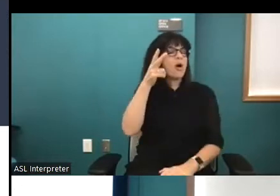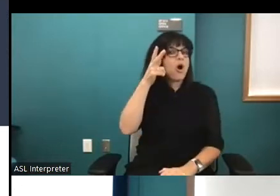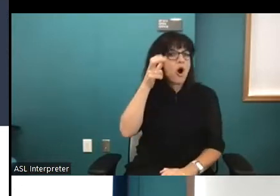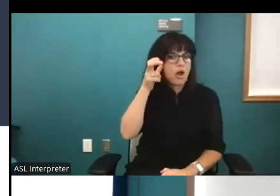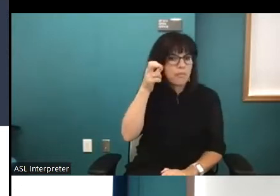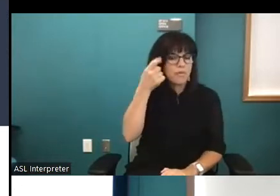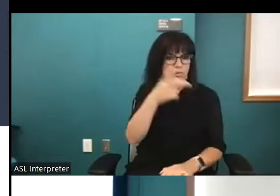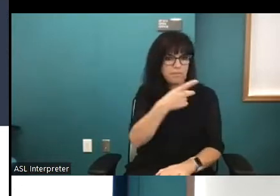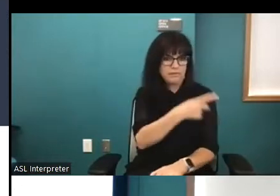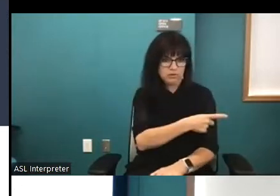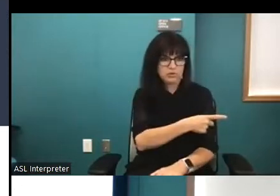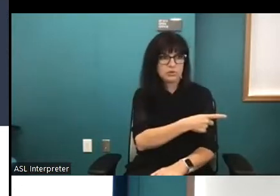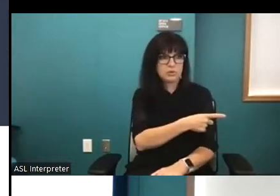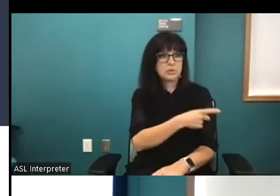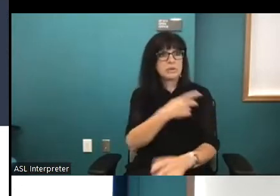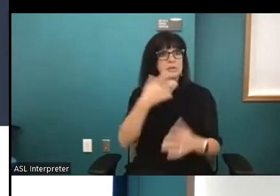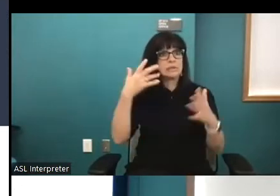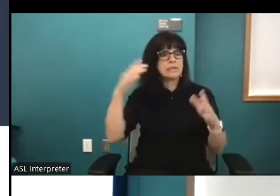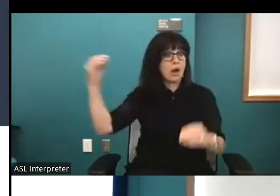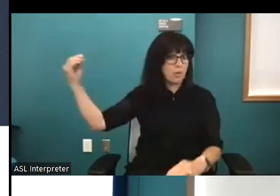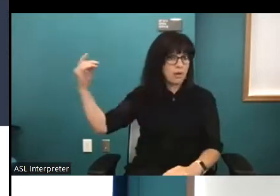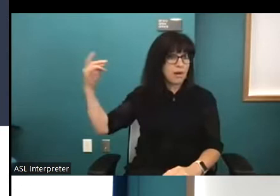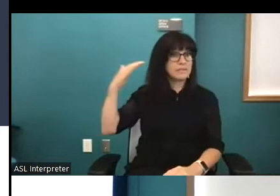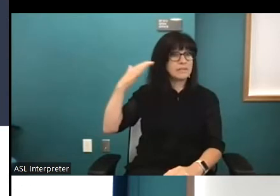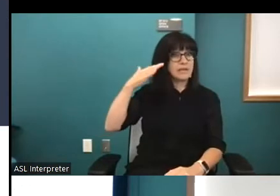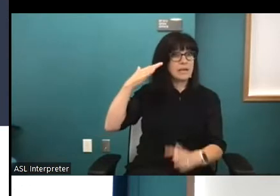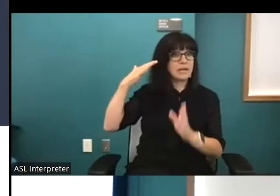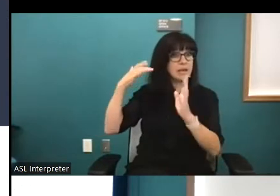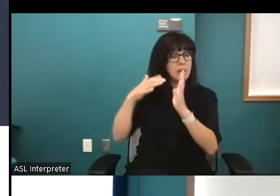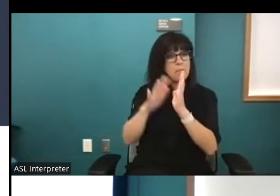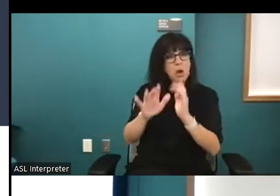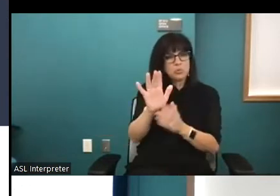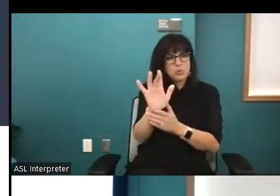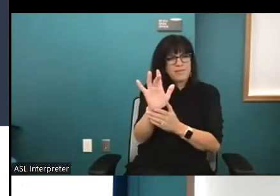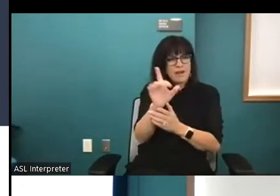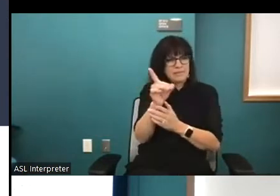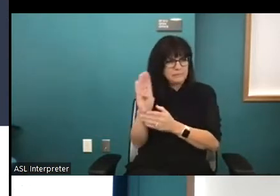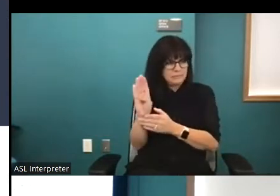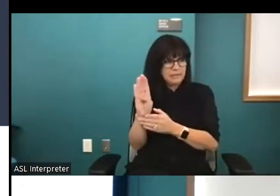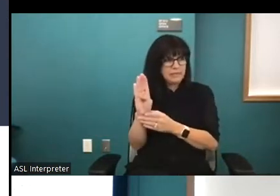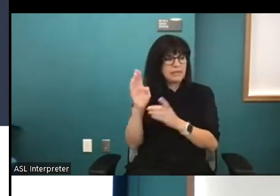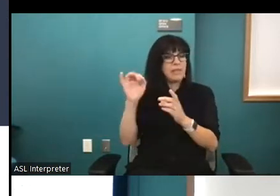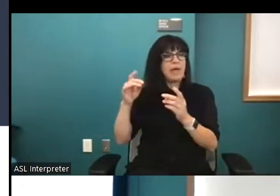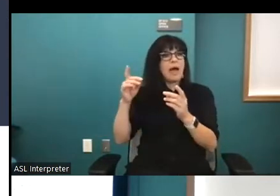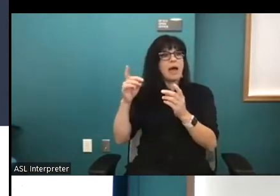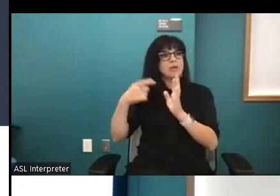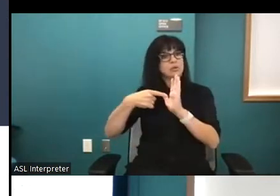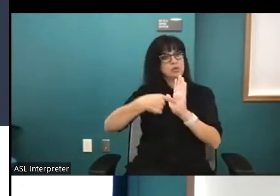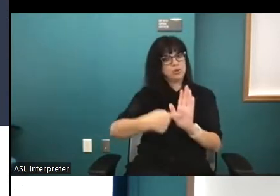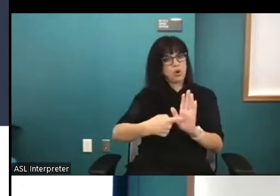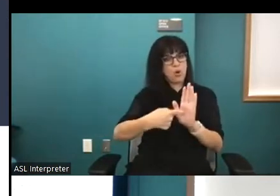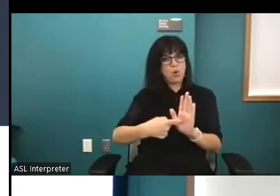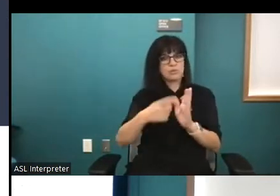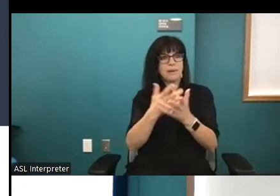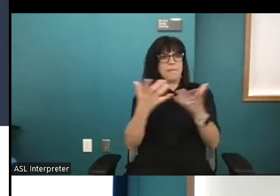patient, right? And so when a sound comes in at about 20, 25-ish decibels, that presents, that